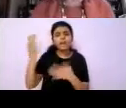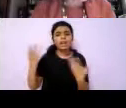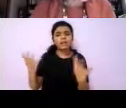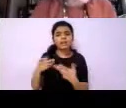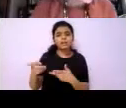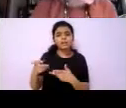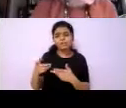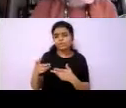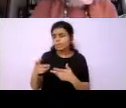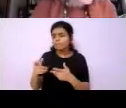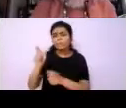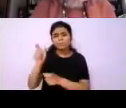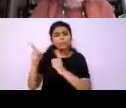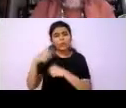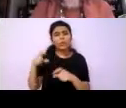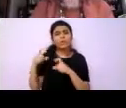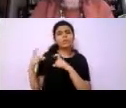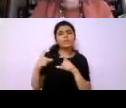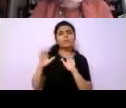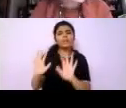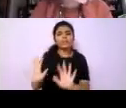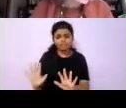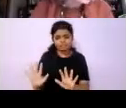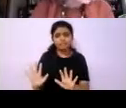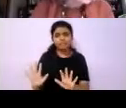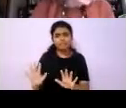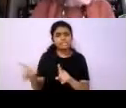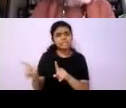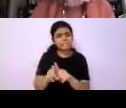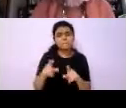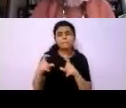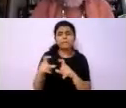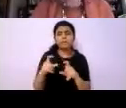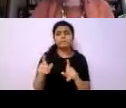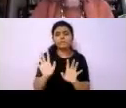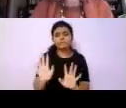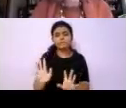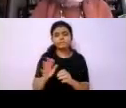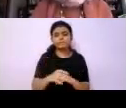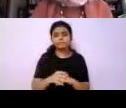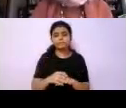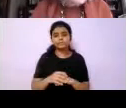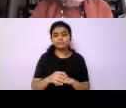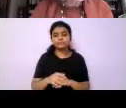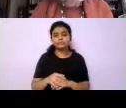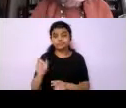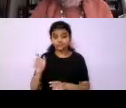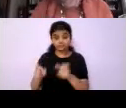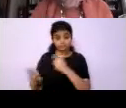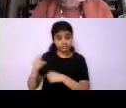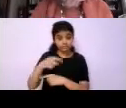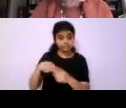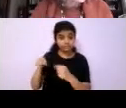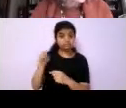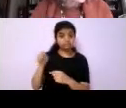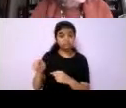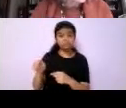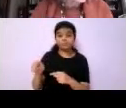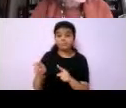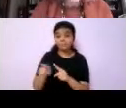cared about and receives the care they need, that everyone is enfolded into a circle of